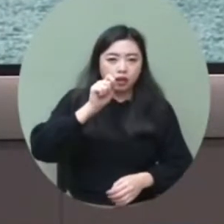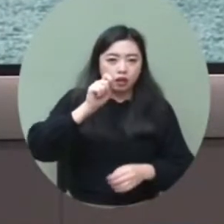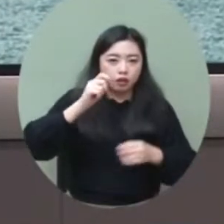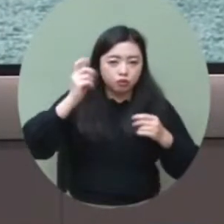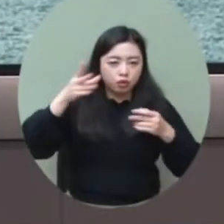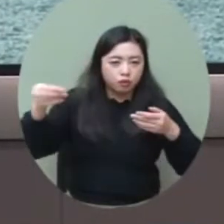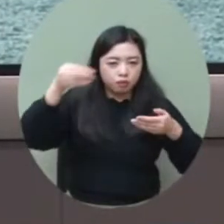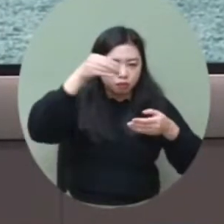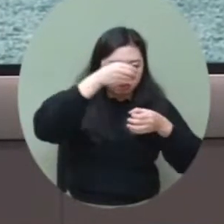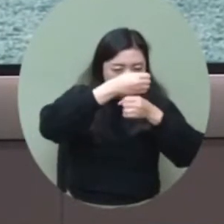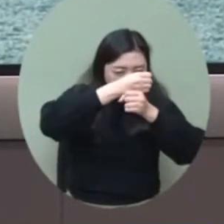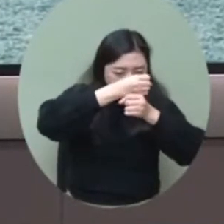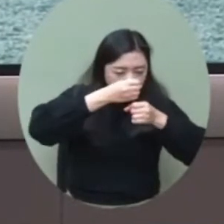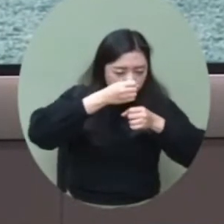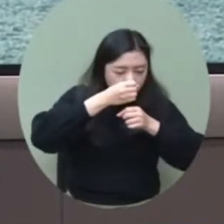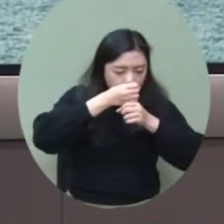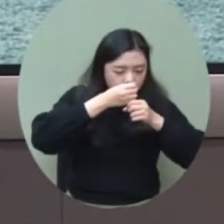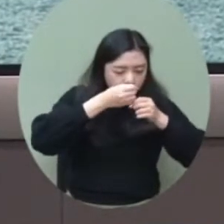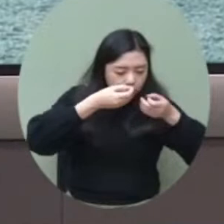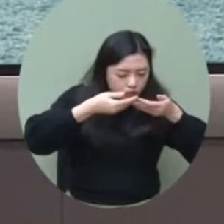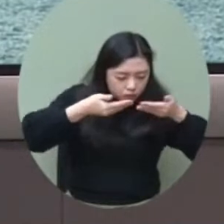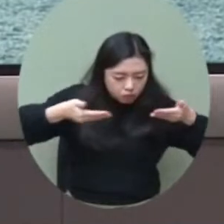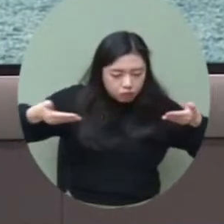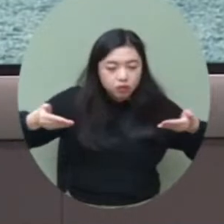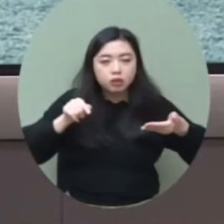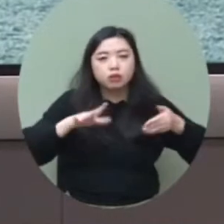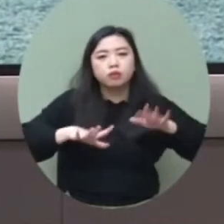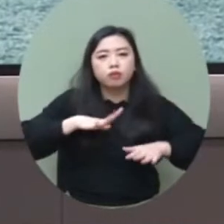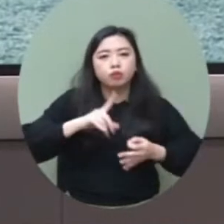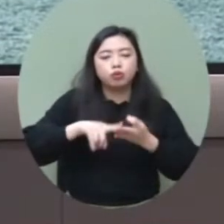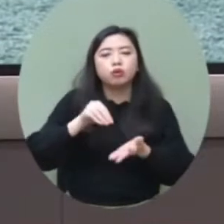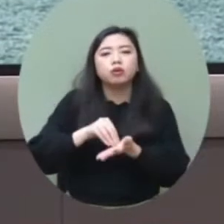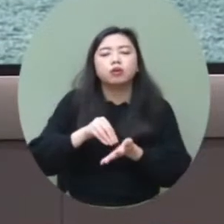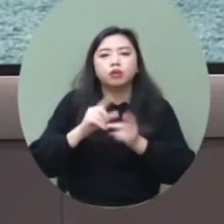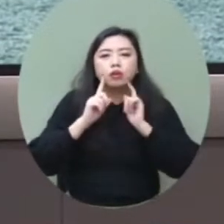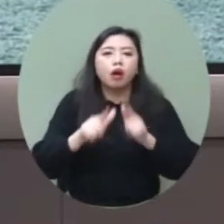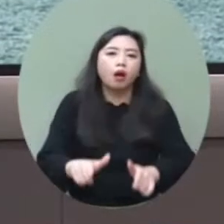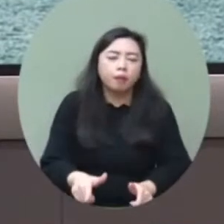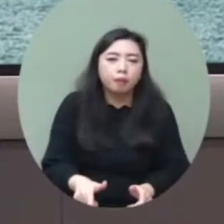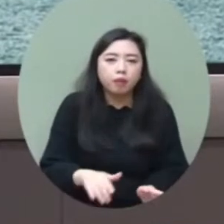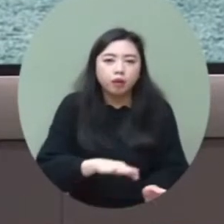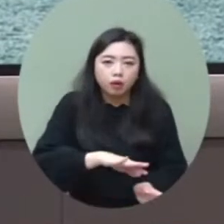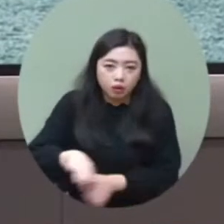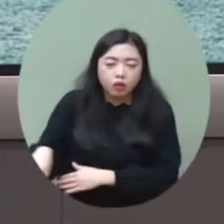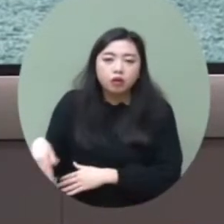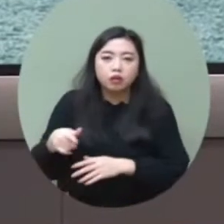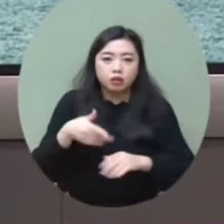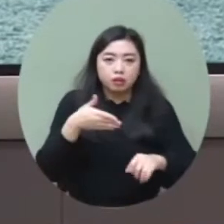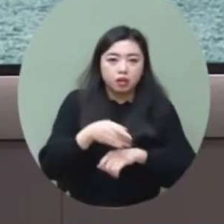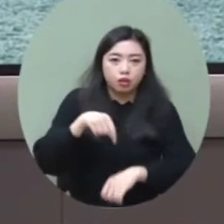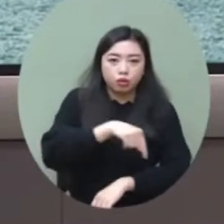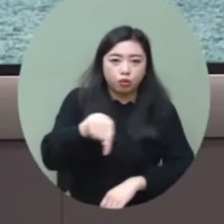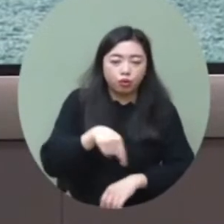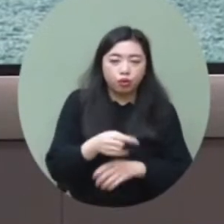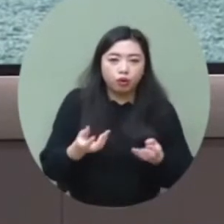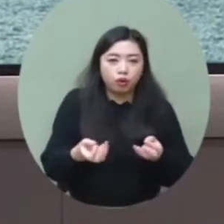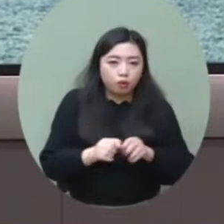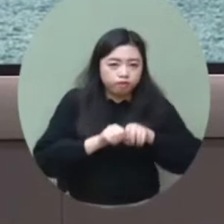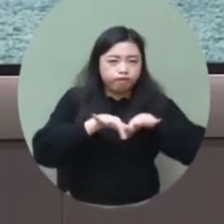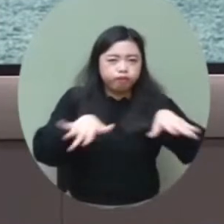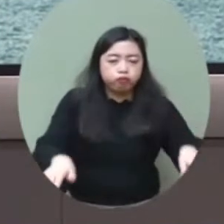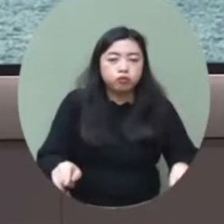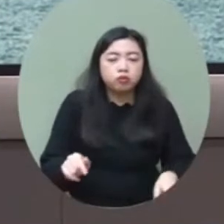the reason for the any outbreaks in the community we observe is due to, for example, they